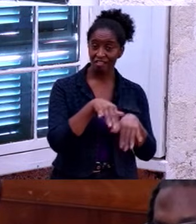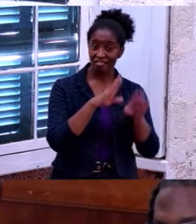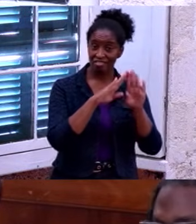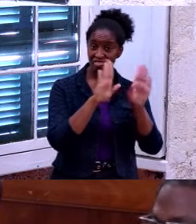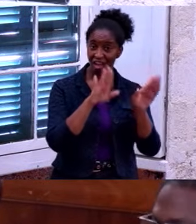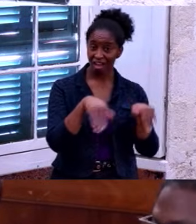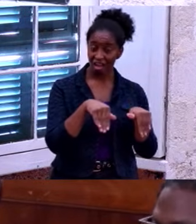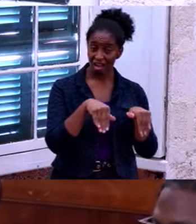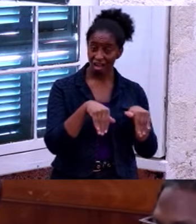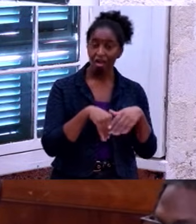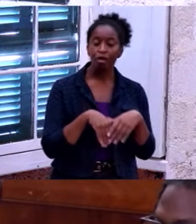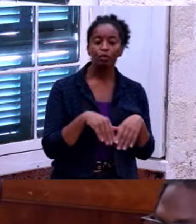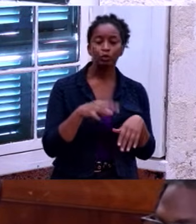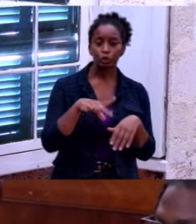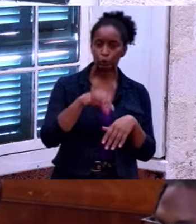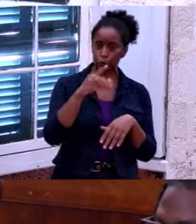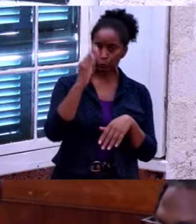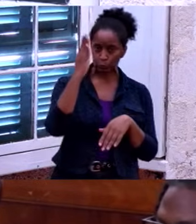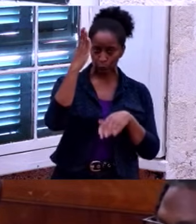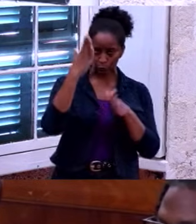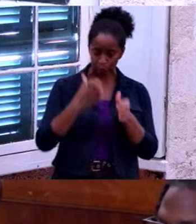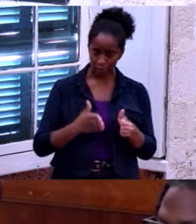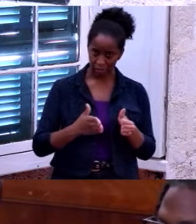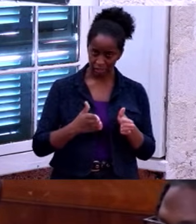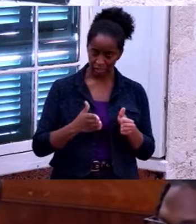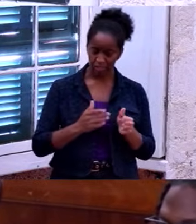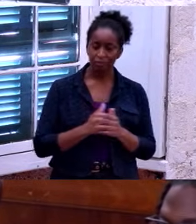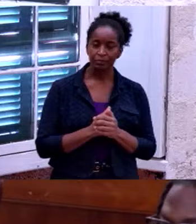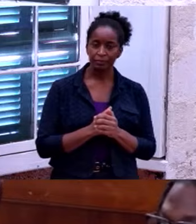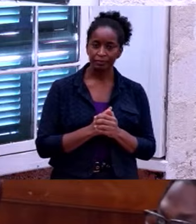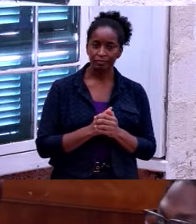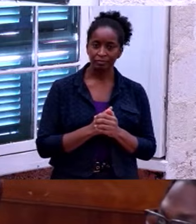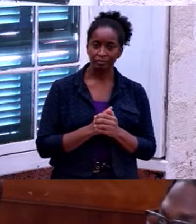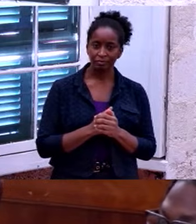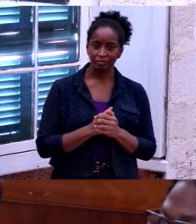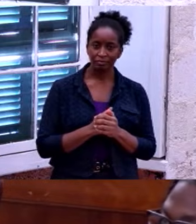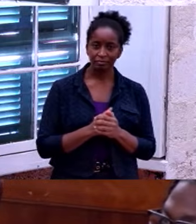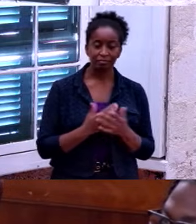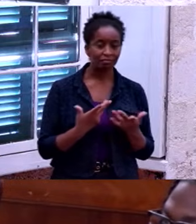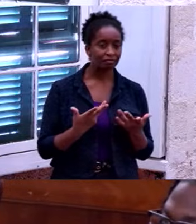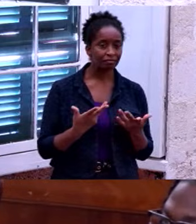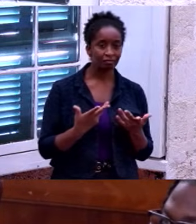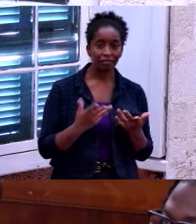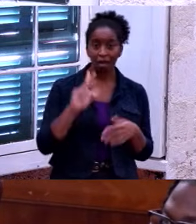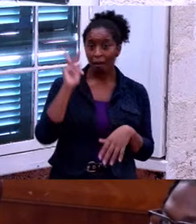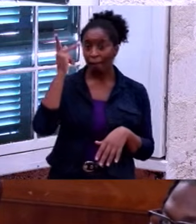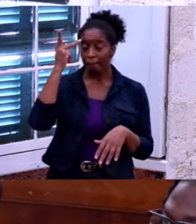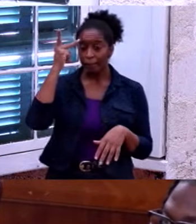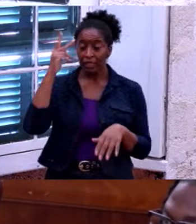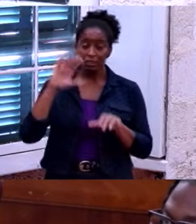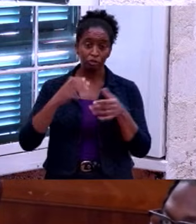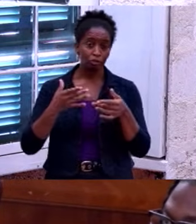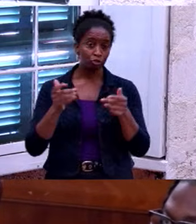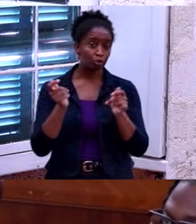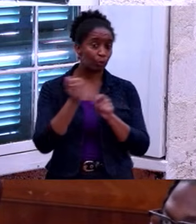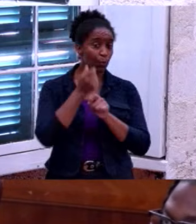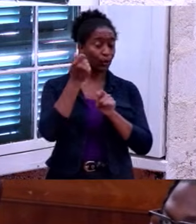seat. That person is returned after election, no matter which government wins the election.